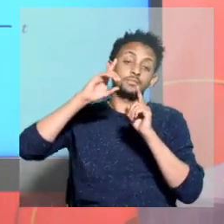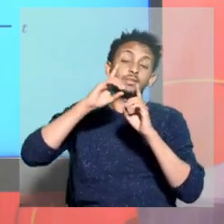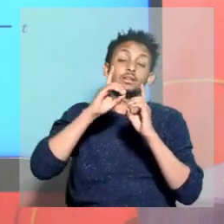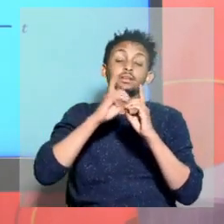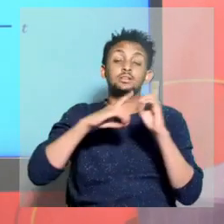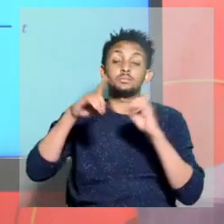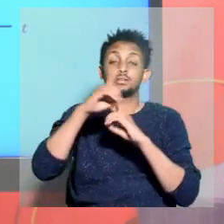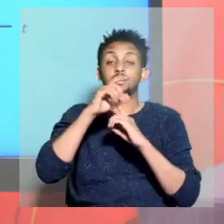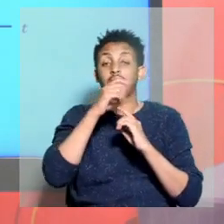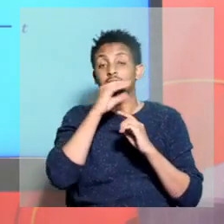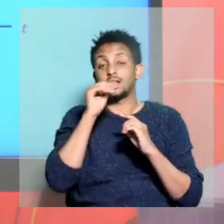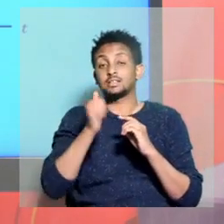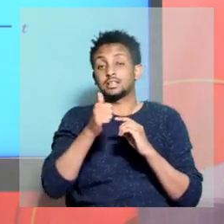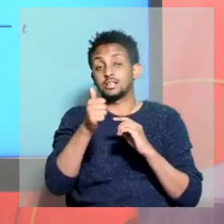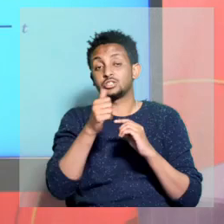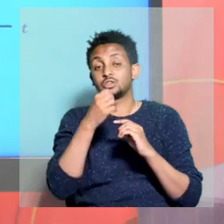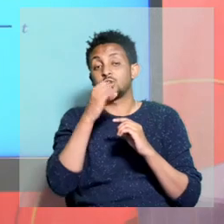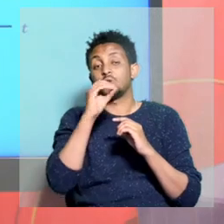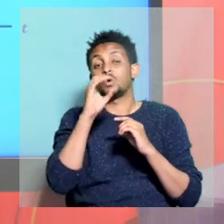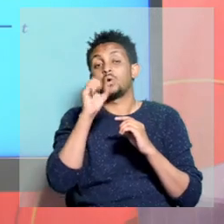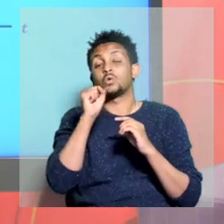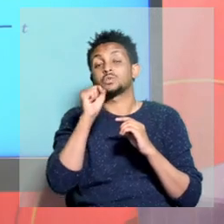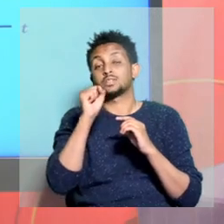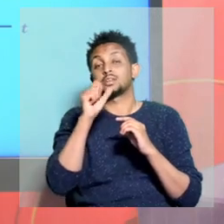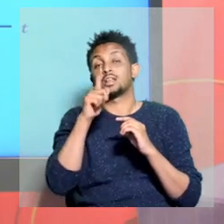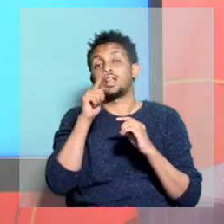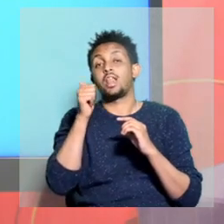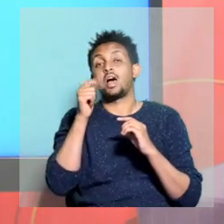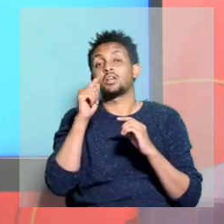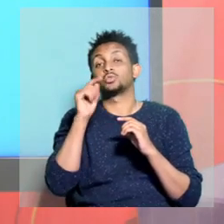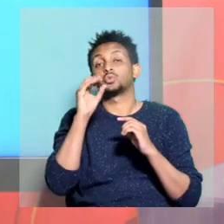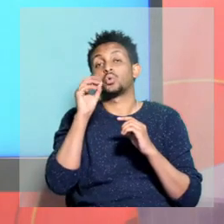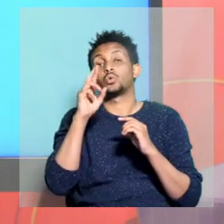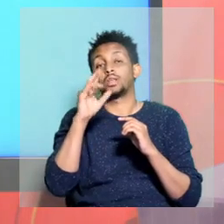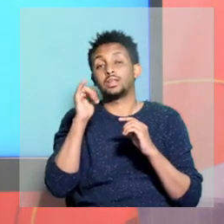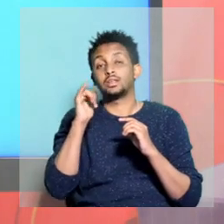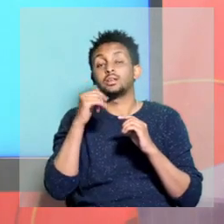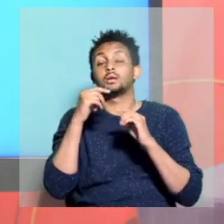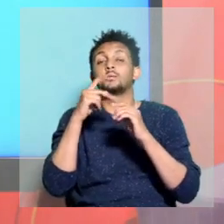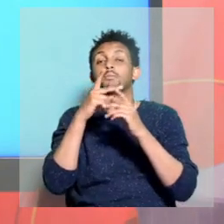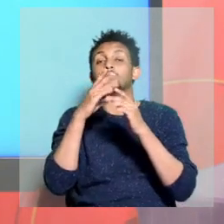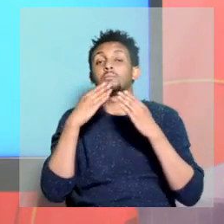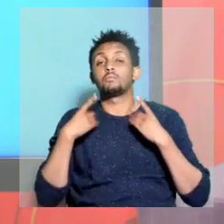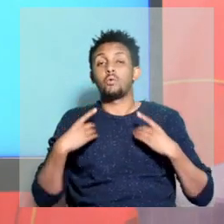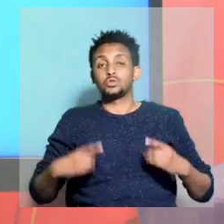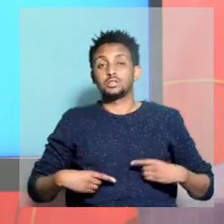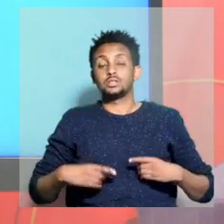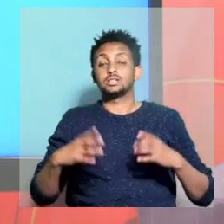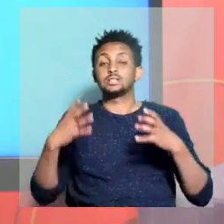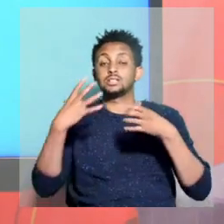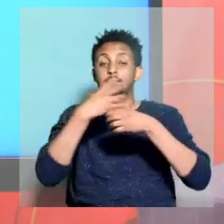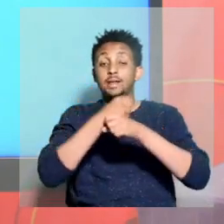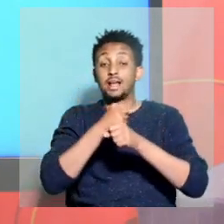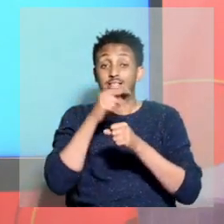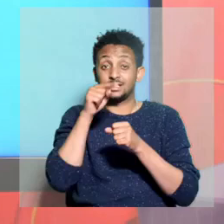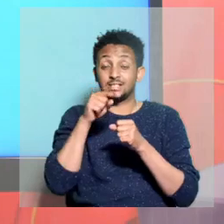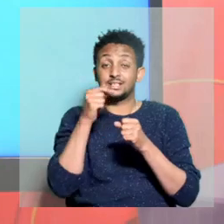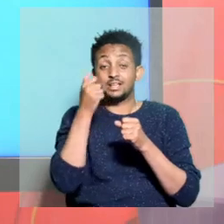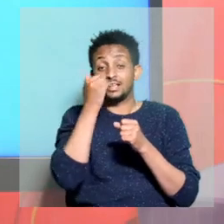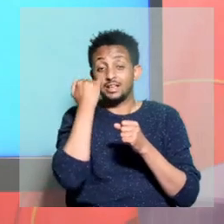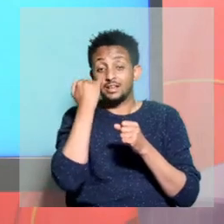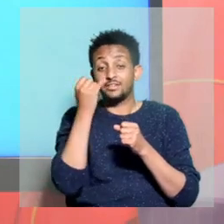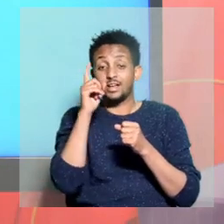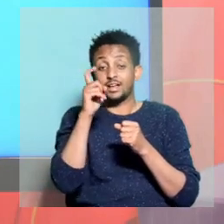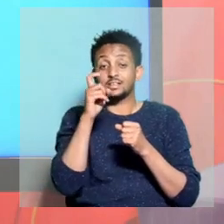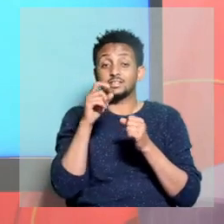and acceleration of oscillatory body. It's possible to use such an expression. Summarized it. If x